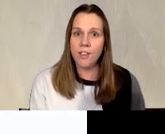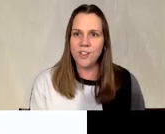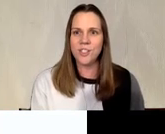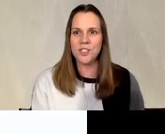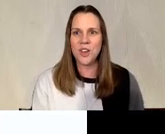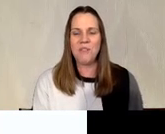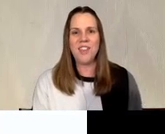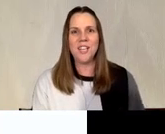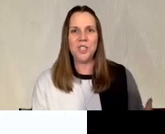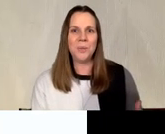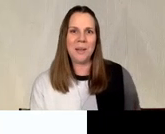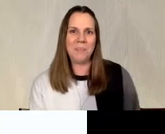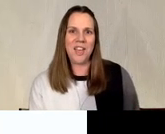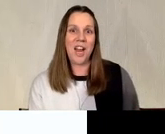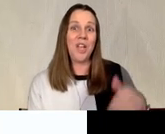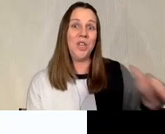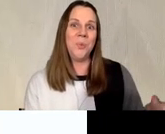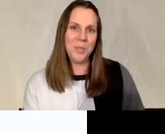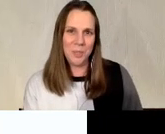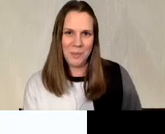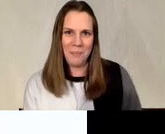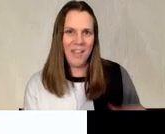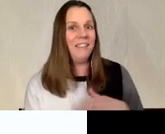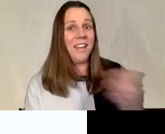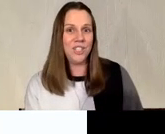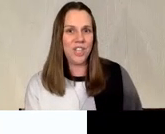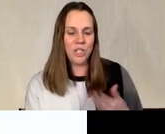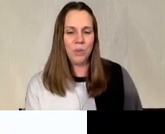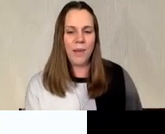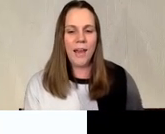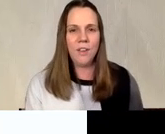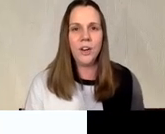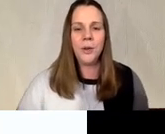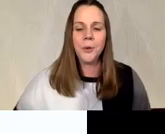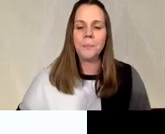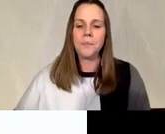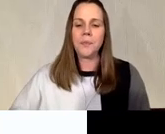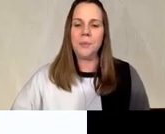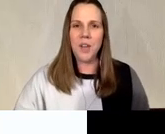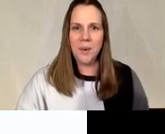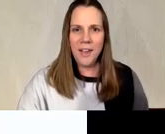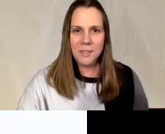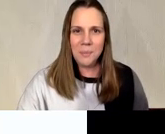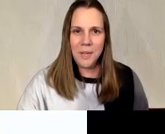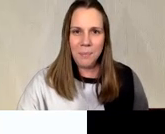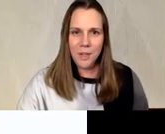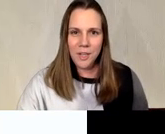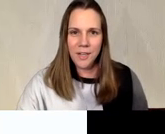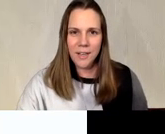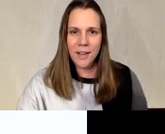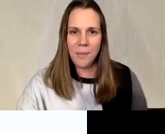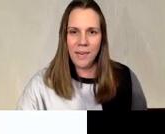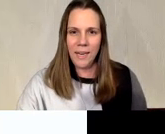of others. So if they do something, you will do something, and they can change your behavior. I'm sorry, we have some